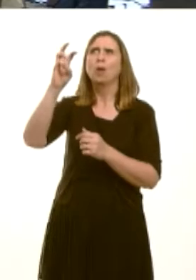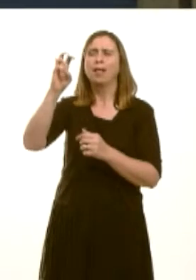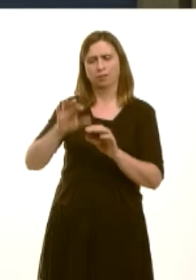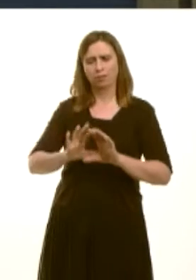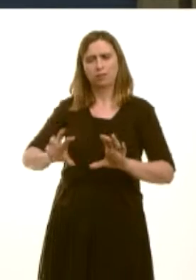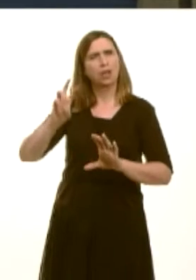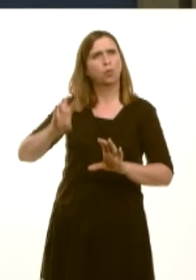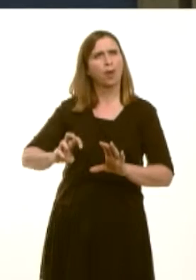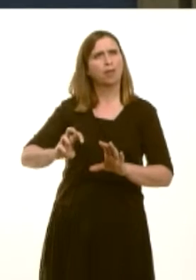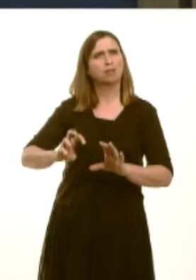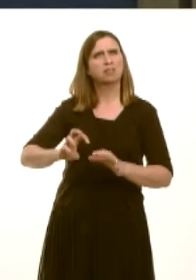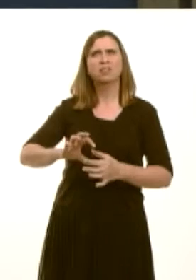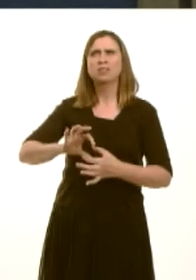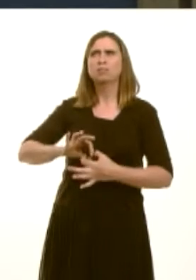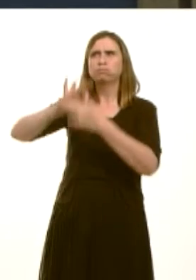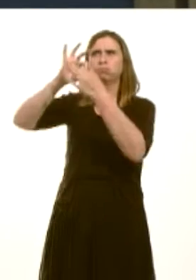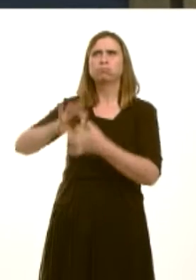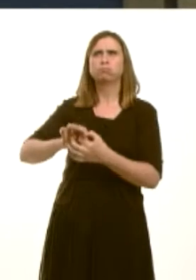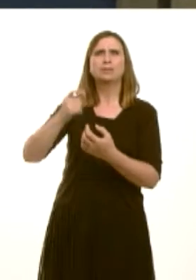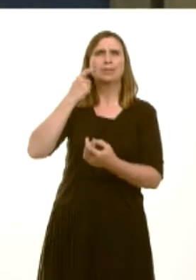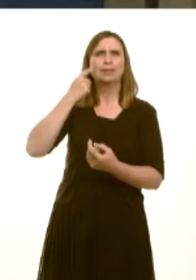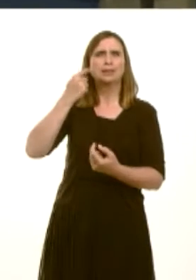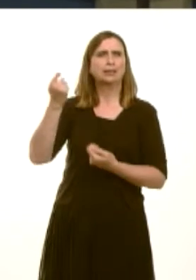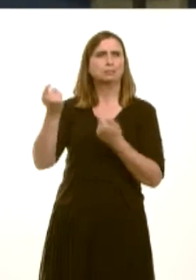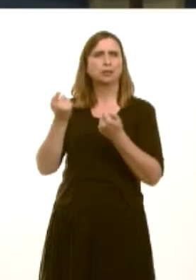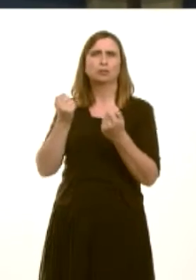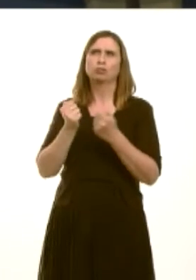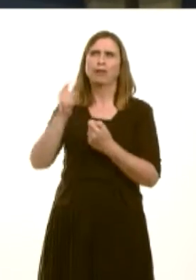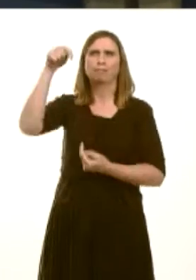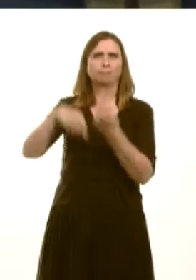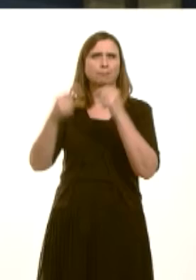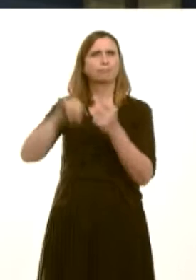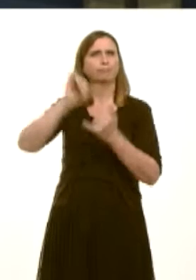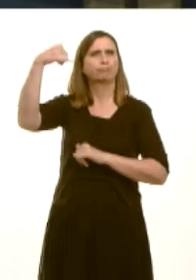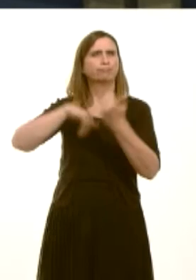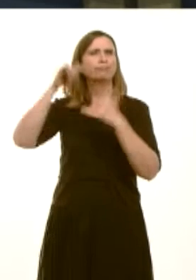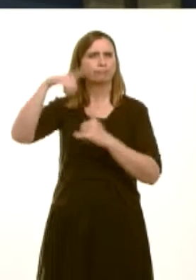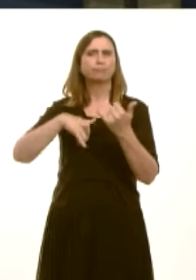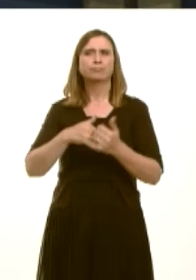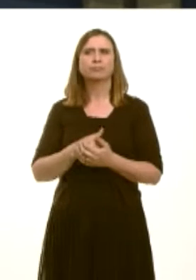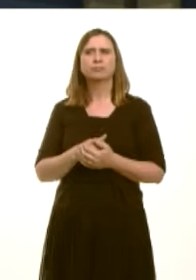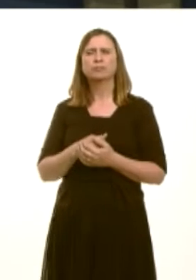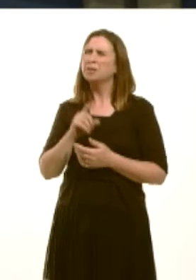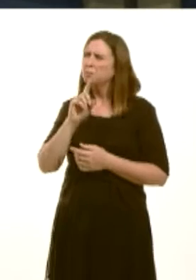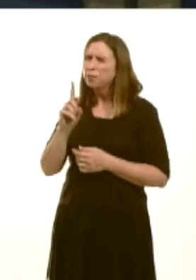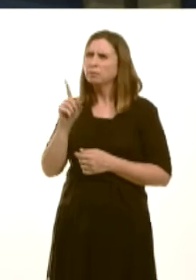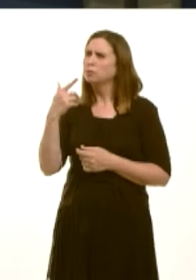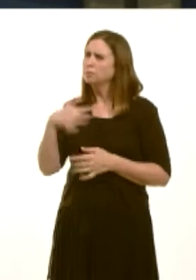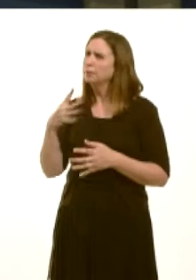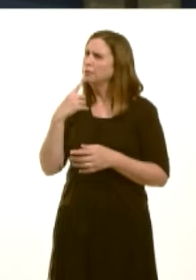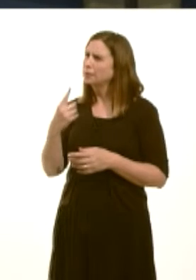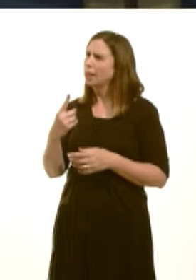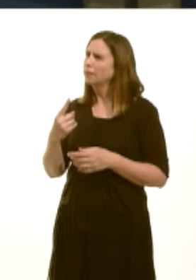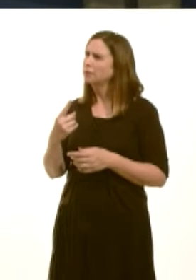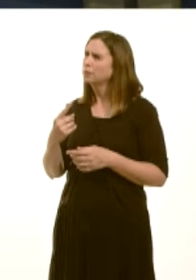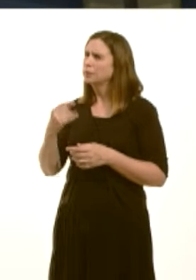actually asked was about integrated transport. Well, in response to Gwenda Thomas, you acknowledged that that had failed over the past